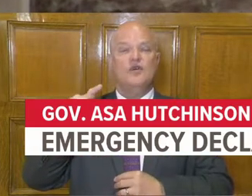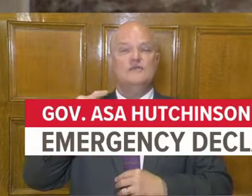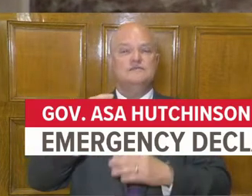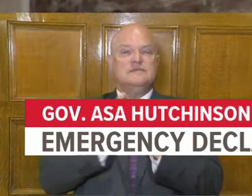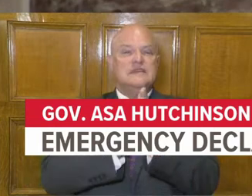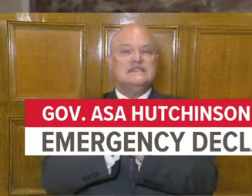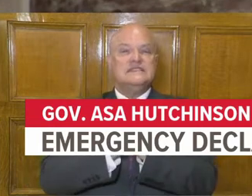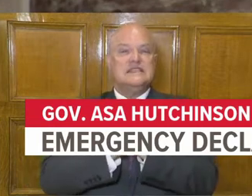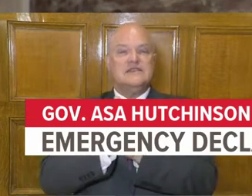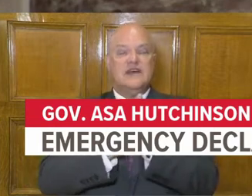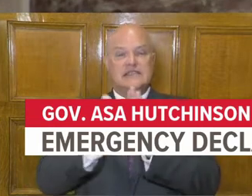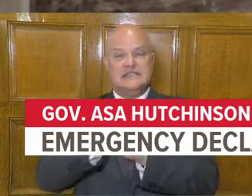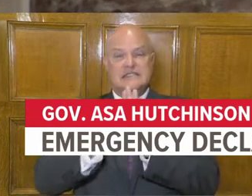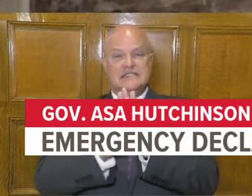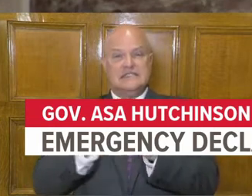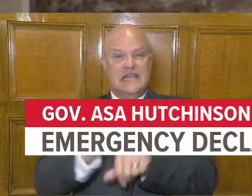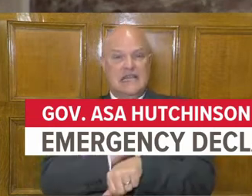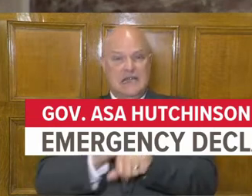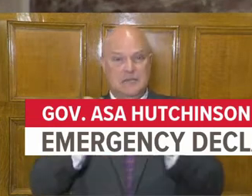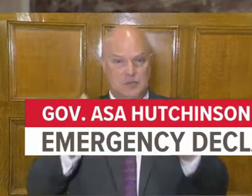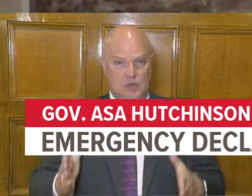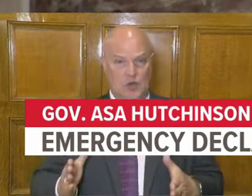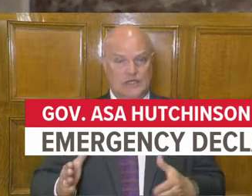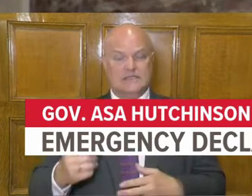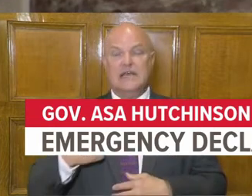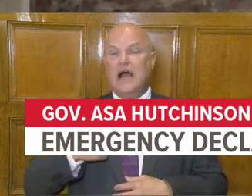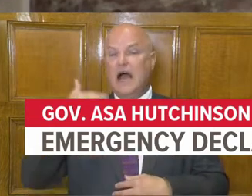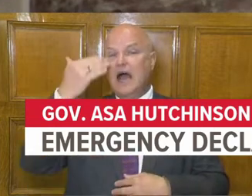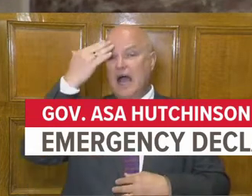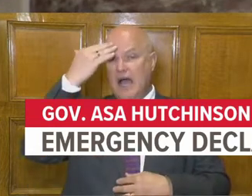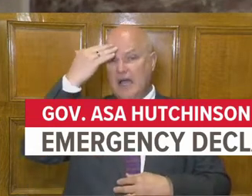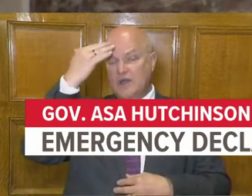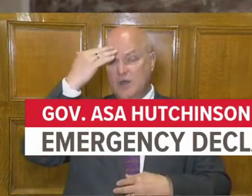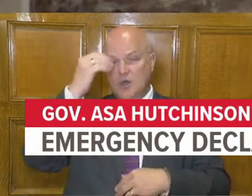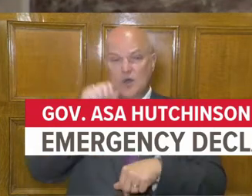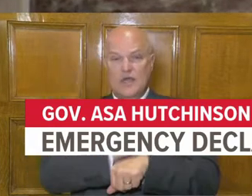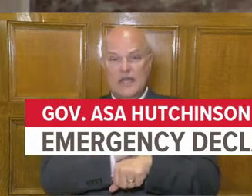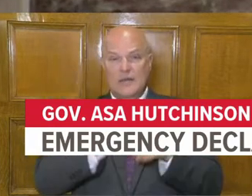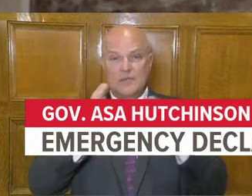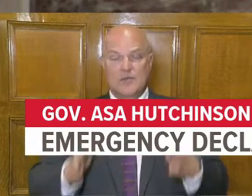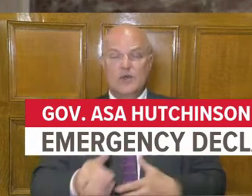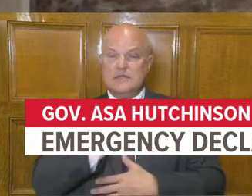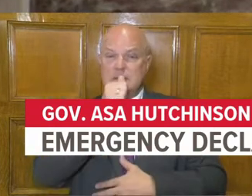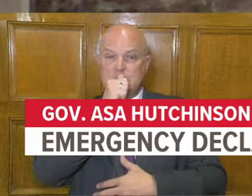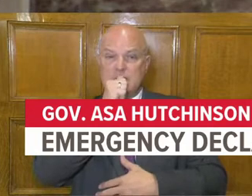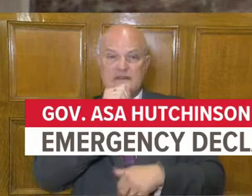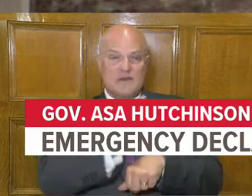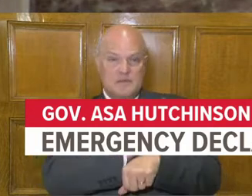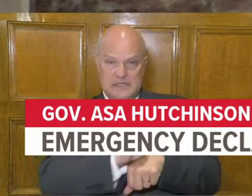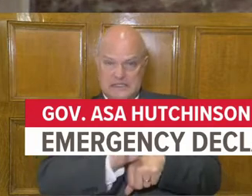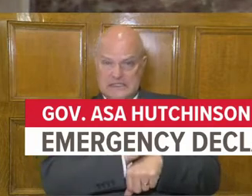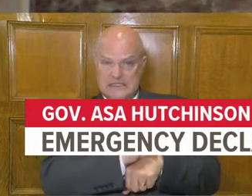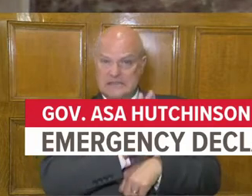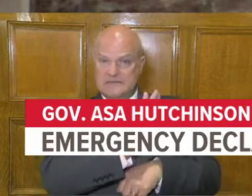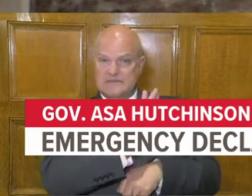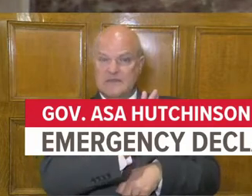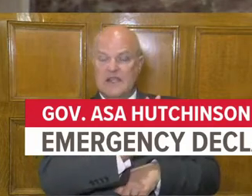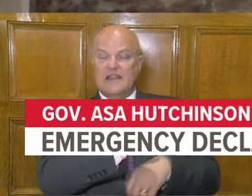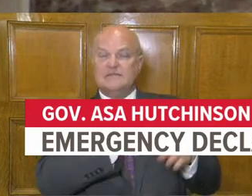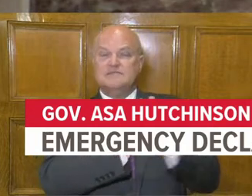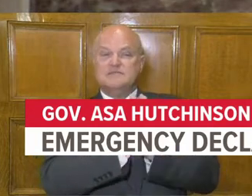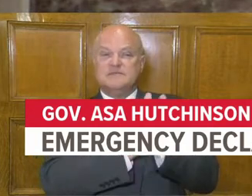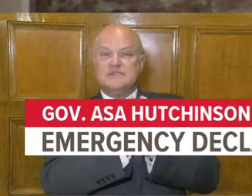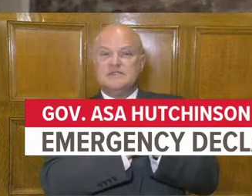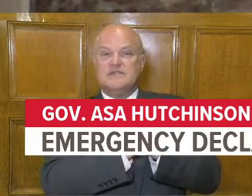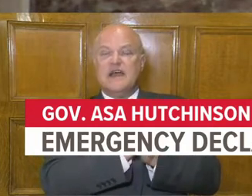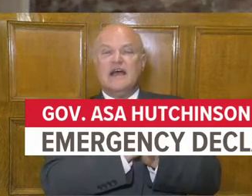incentivizing state employees. I know that employees in the private sector, employers in the private sector, are incentivizing